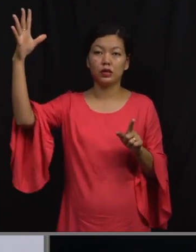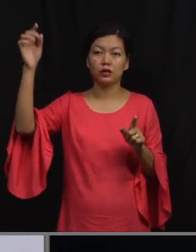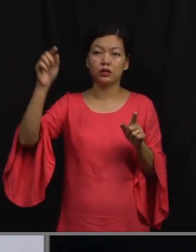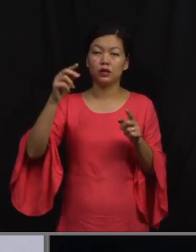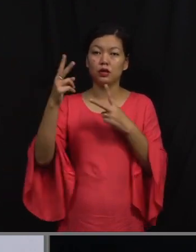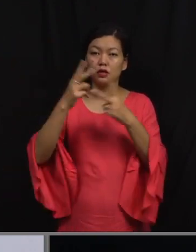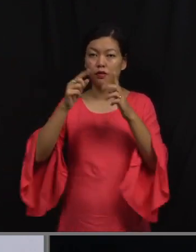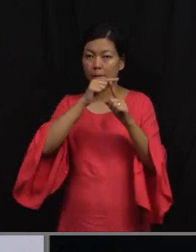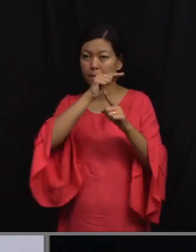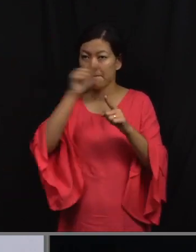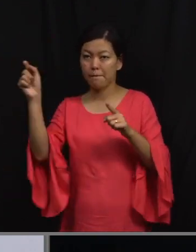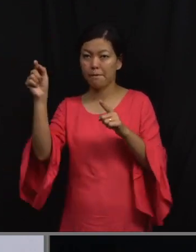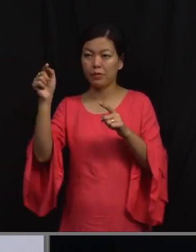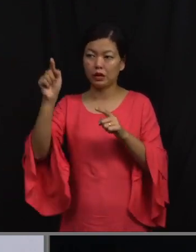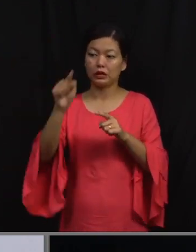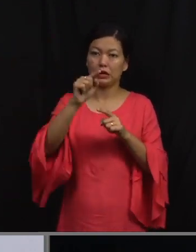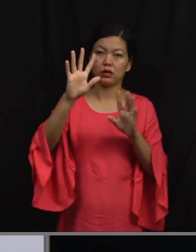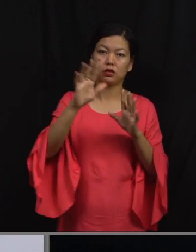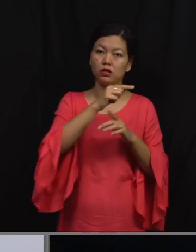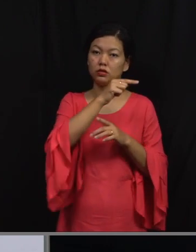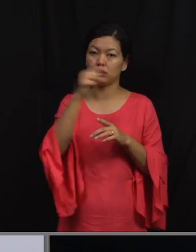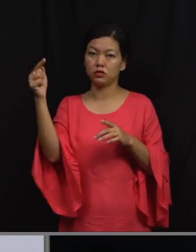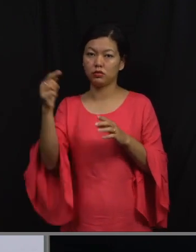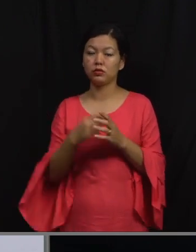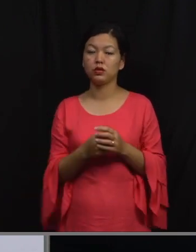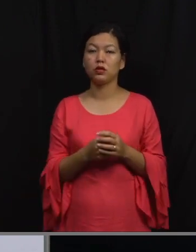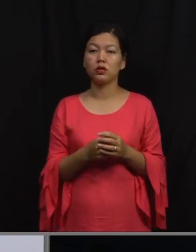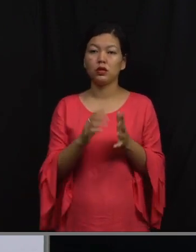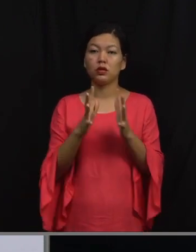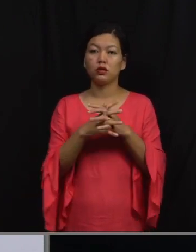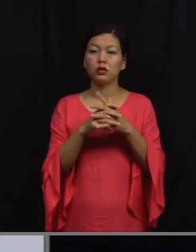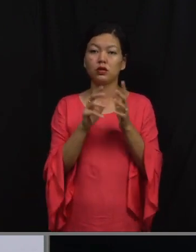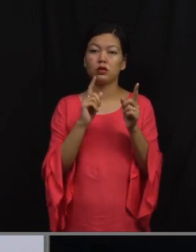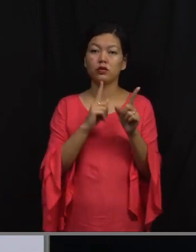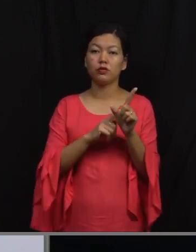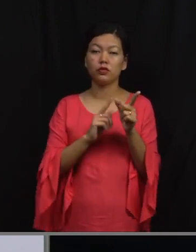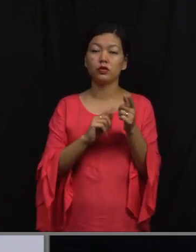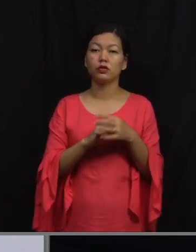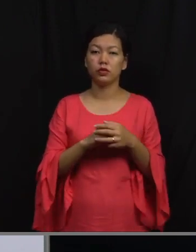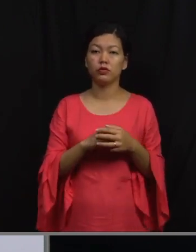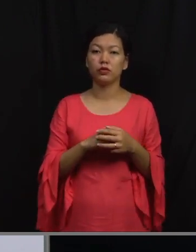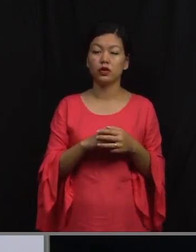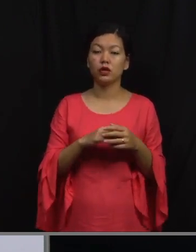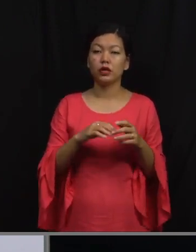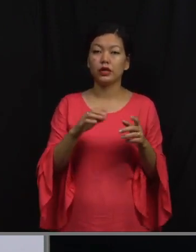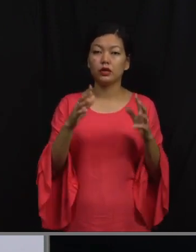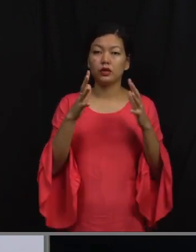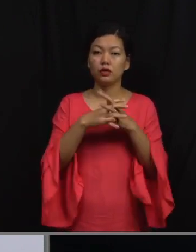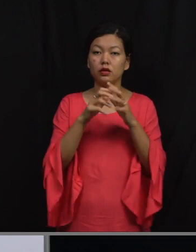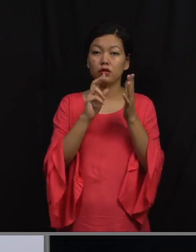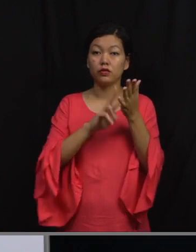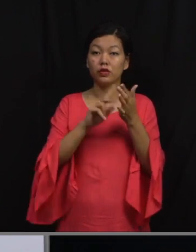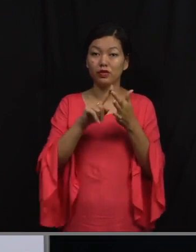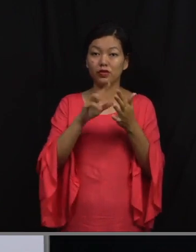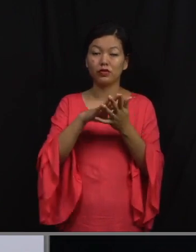means one point into another. But in case of wave optics, we'll consider the light has a wave nature, like up and